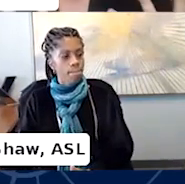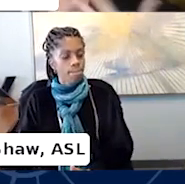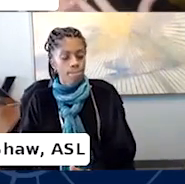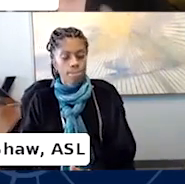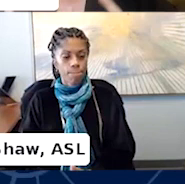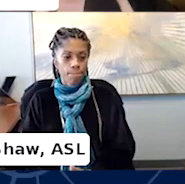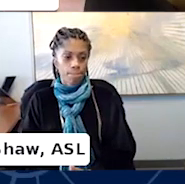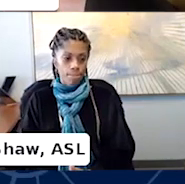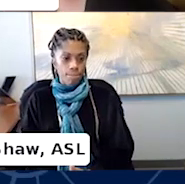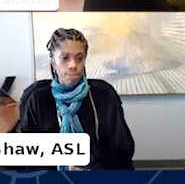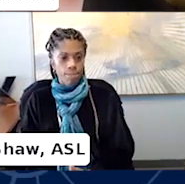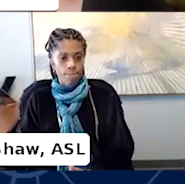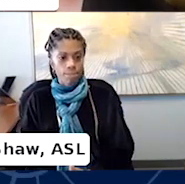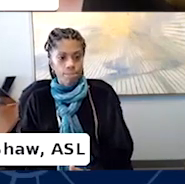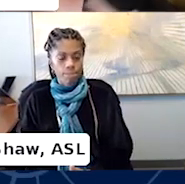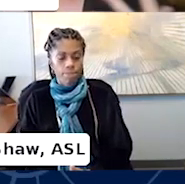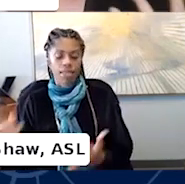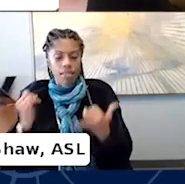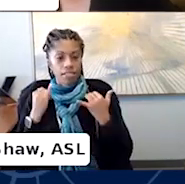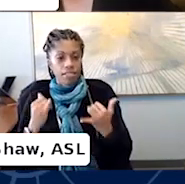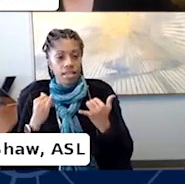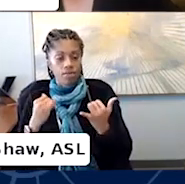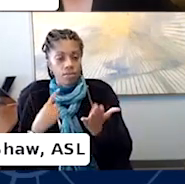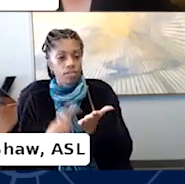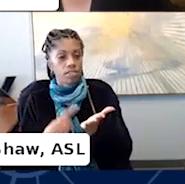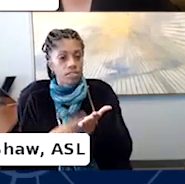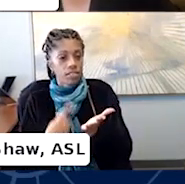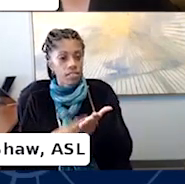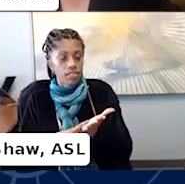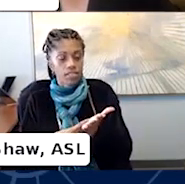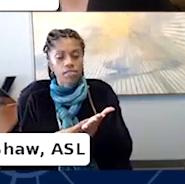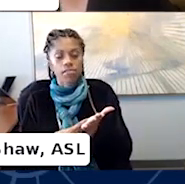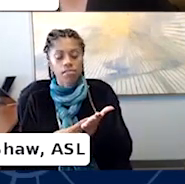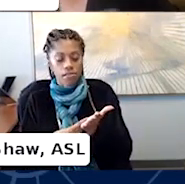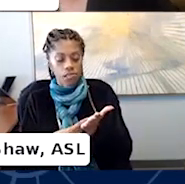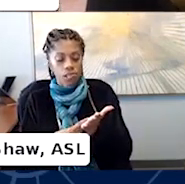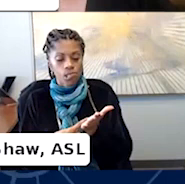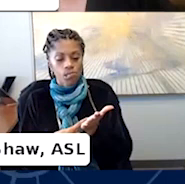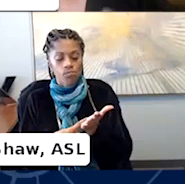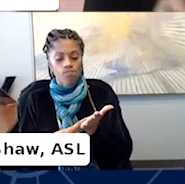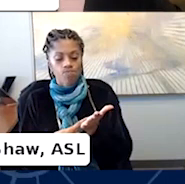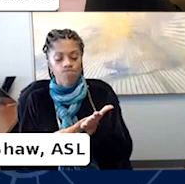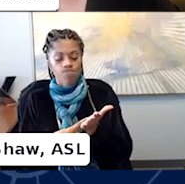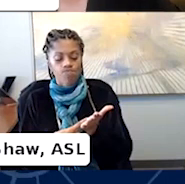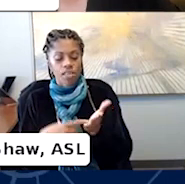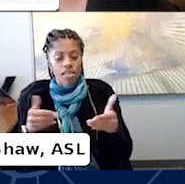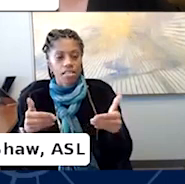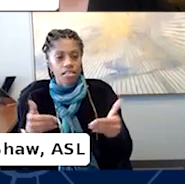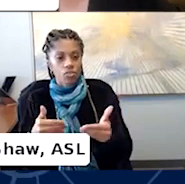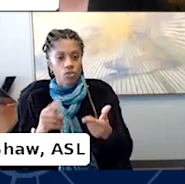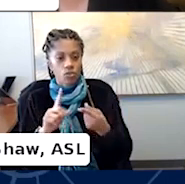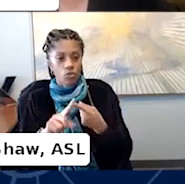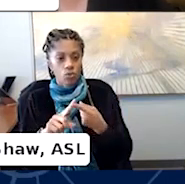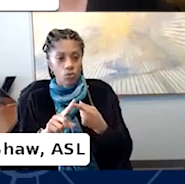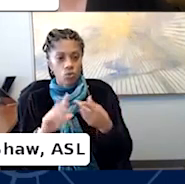just really quickly in this quick time together, is a very brief introduction to StoryCorps' approach to story. What does